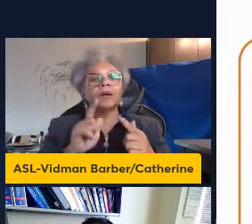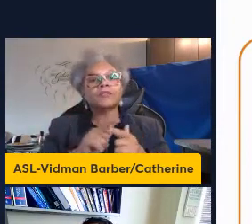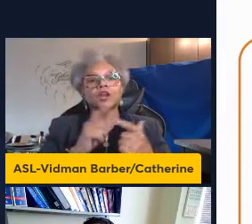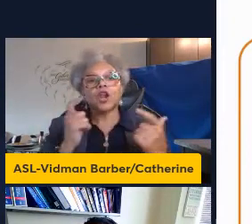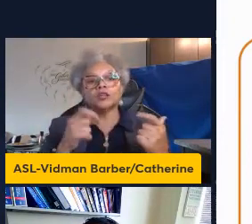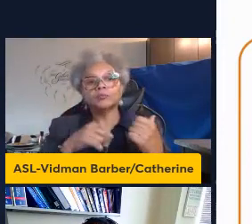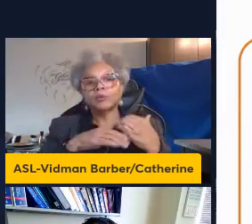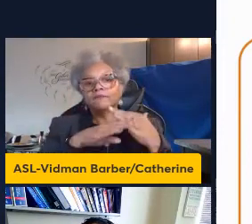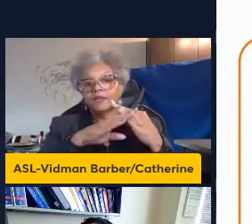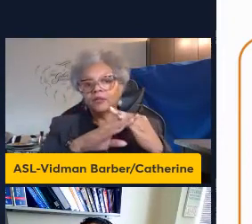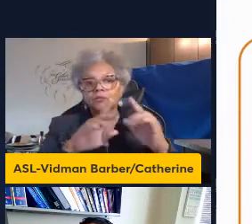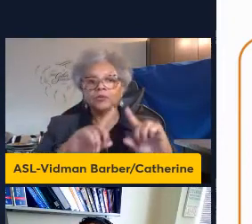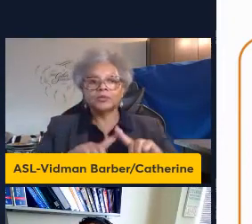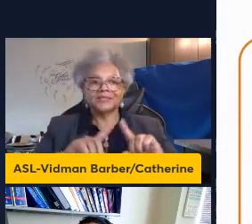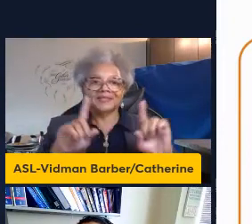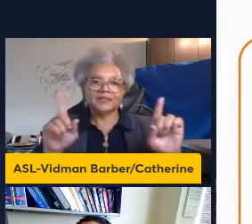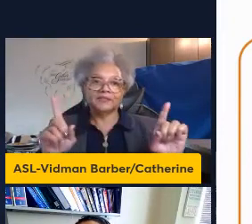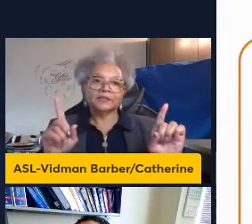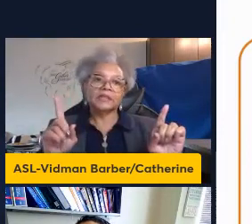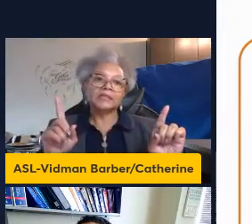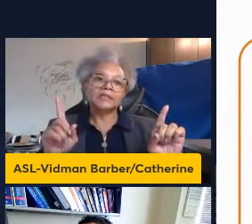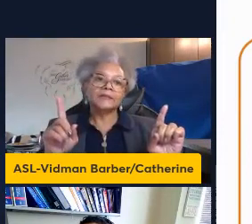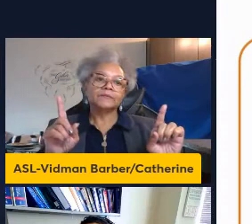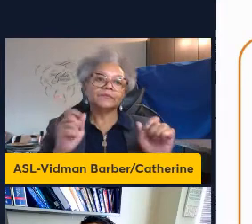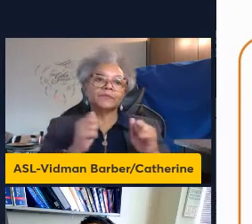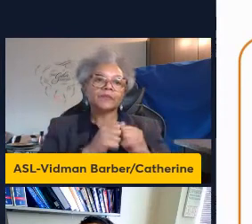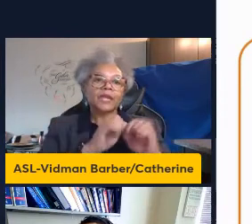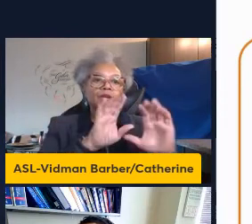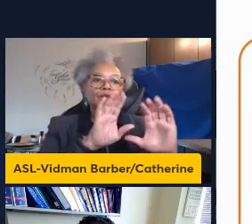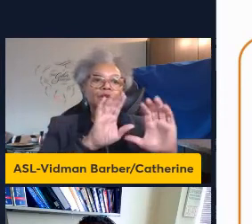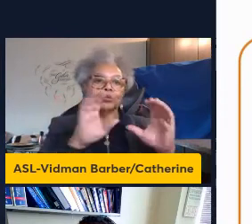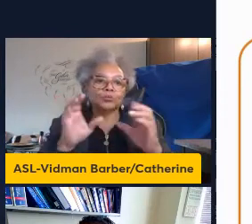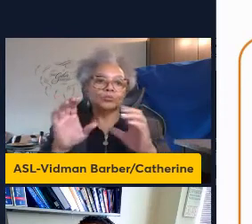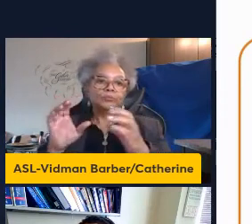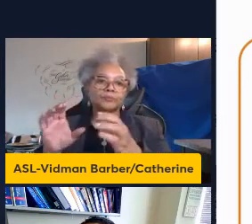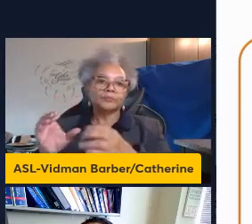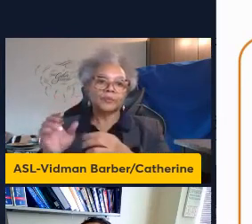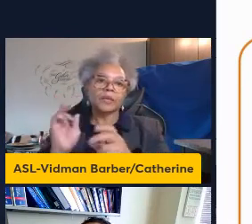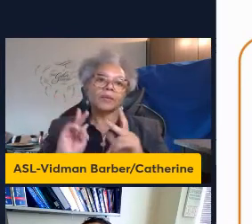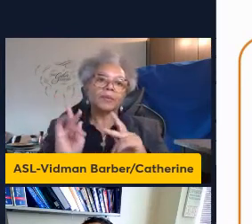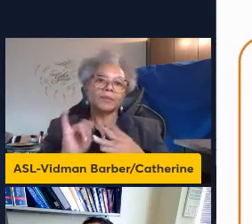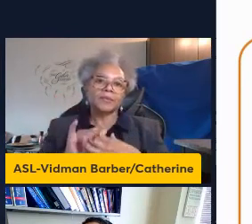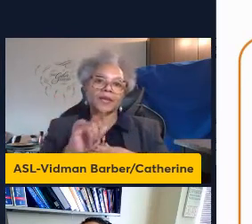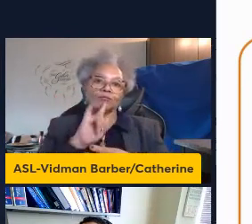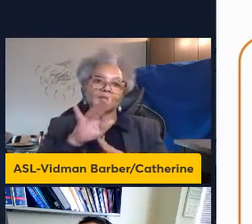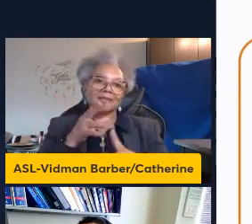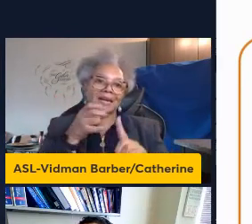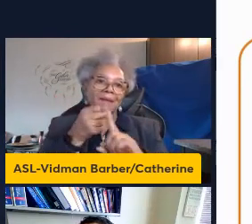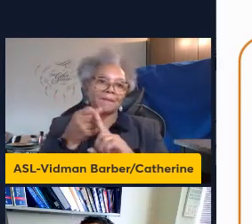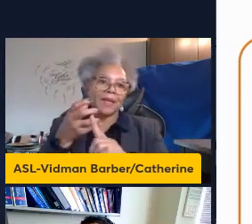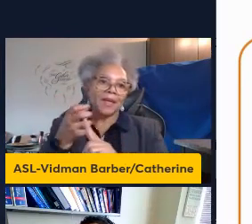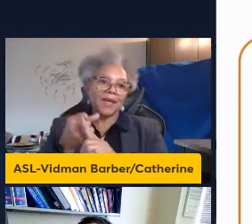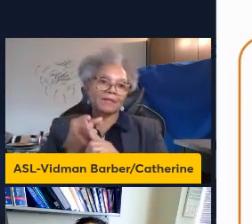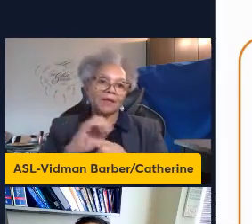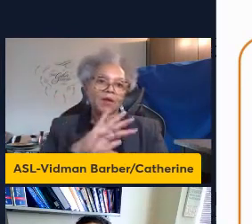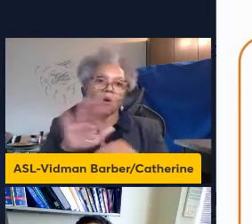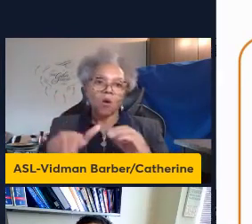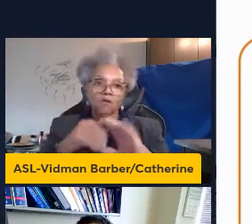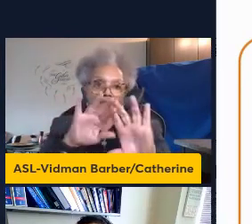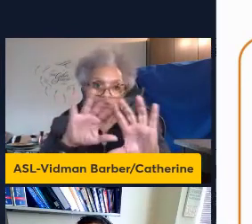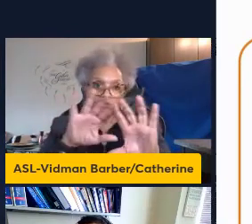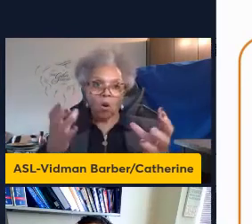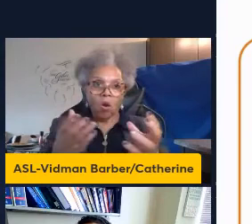preventable differences in groups of people that really impact their overall health. When we think about